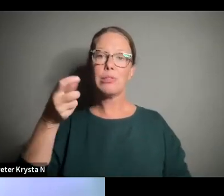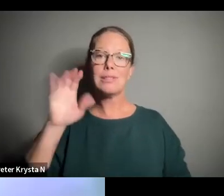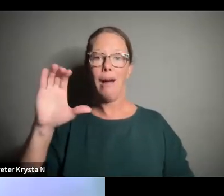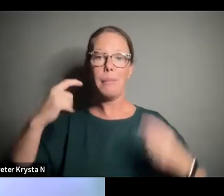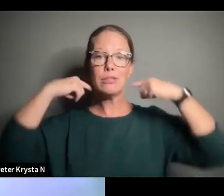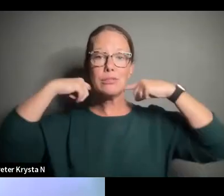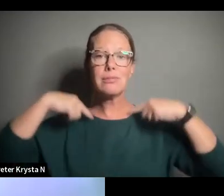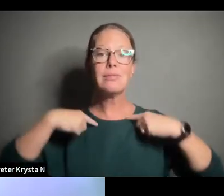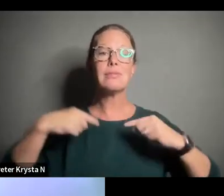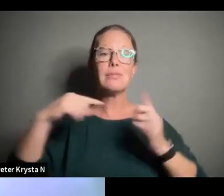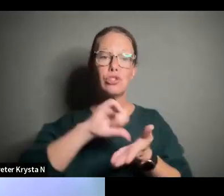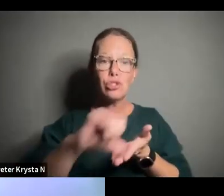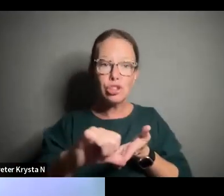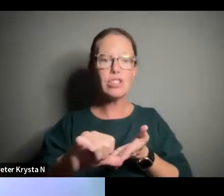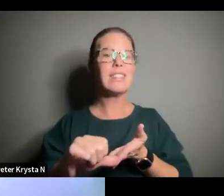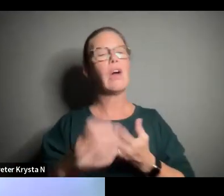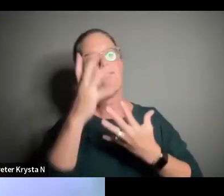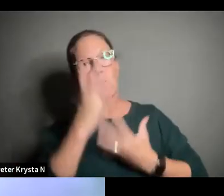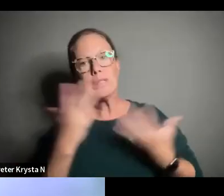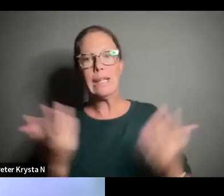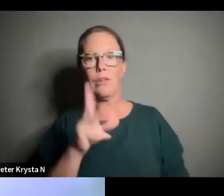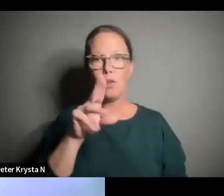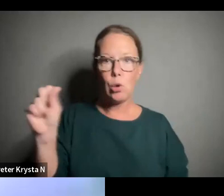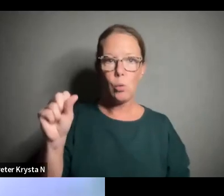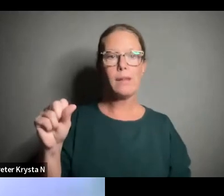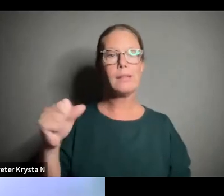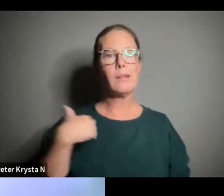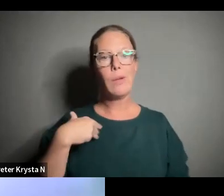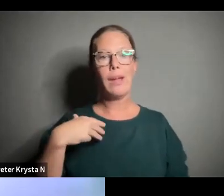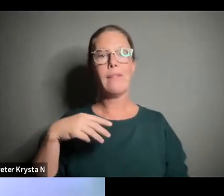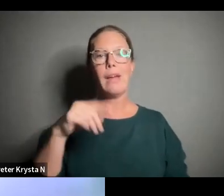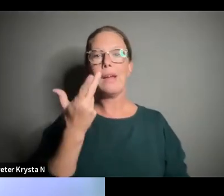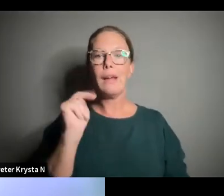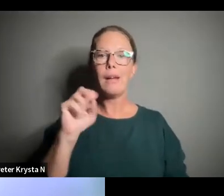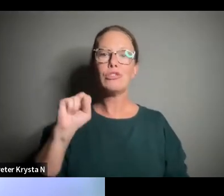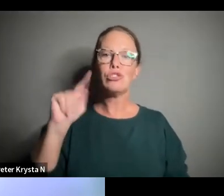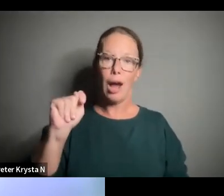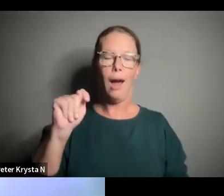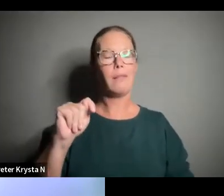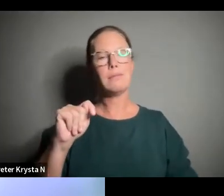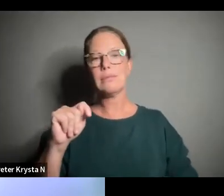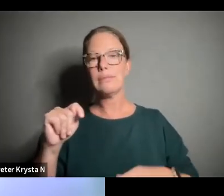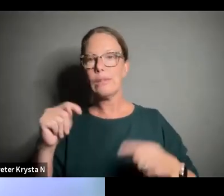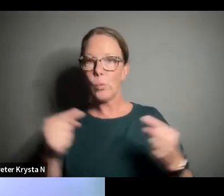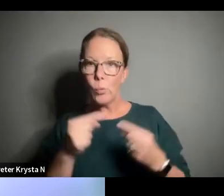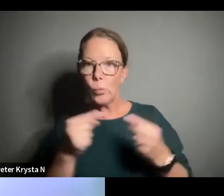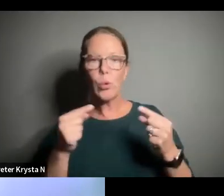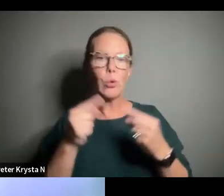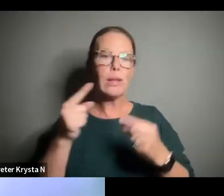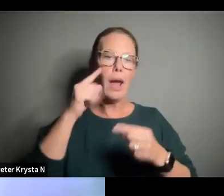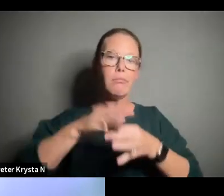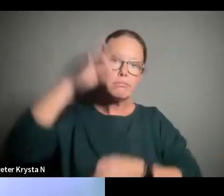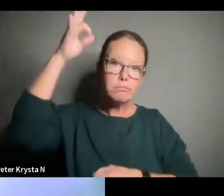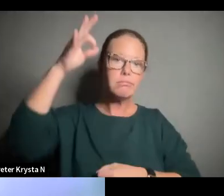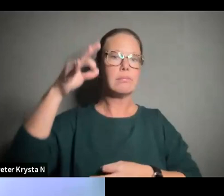and unfortunately in the United States, we have a gunshot wounds is an increased incidence of our spinal cord injuries in the United States. That changes your spinal